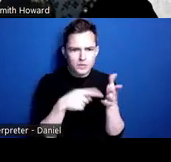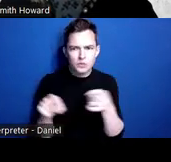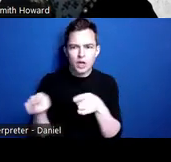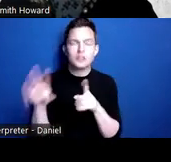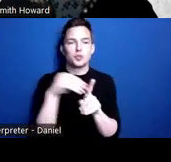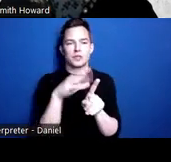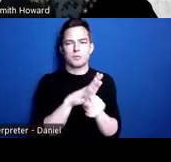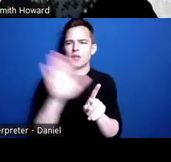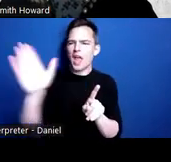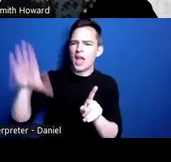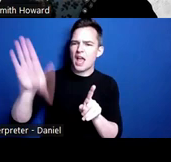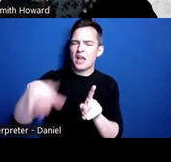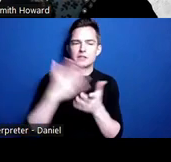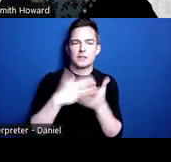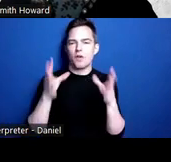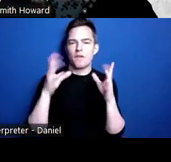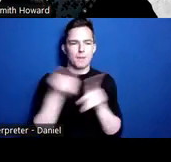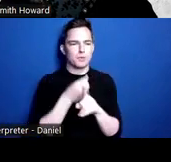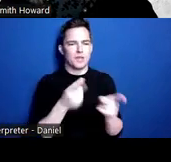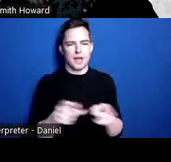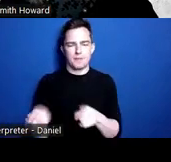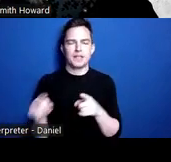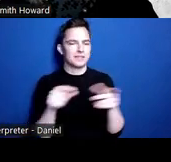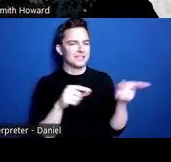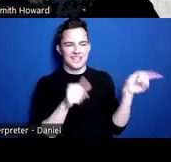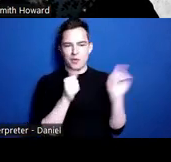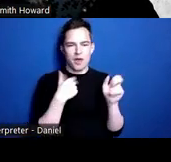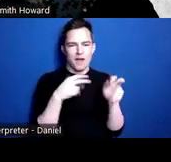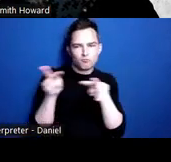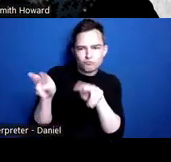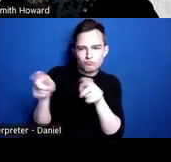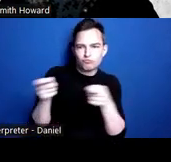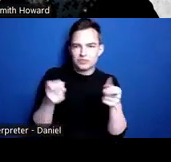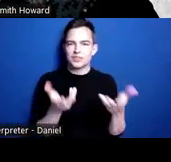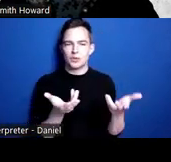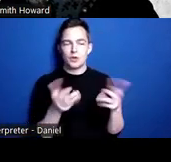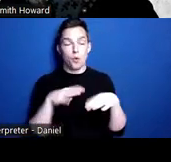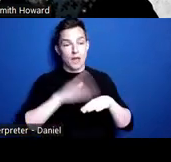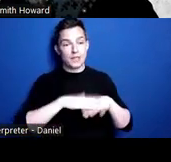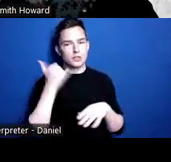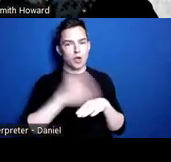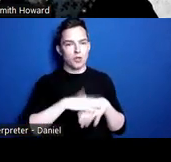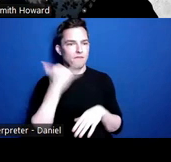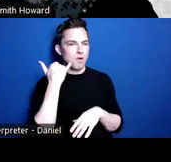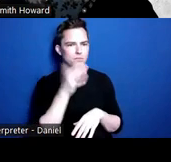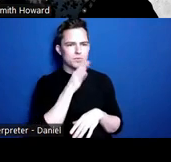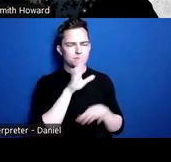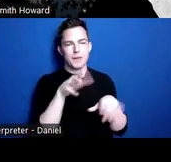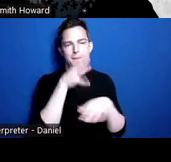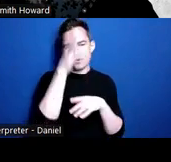some of the horrific abuses that we see, or at the very least to talk on the phone and have the parent say,